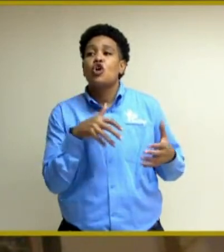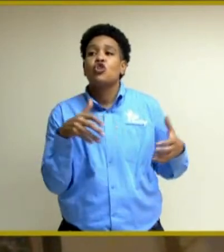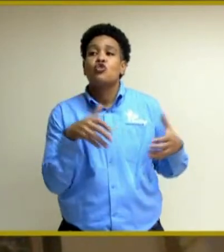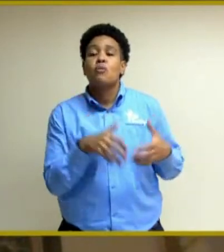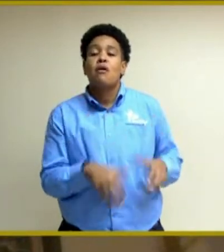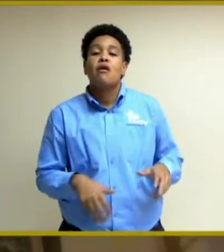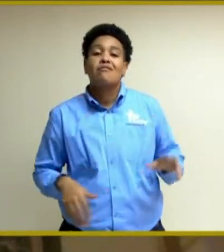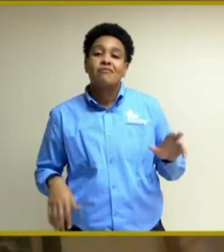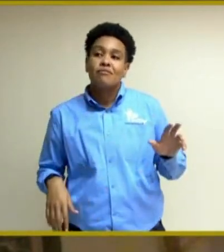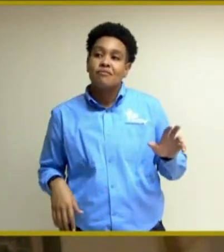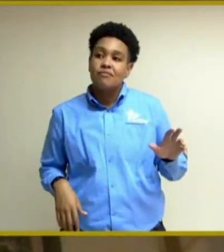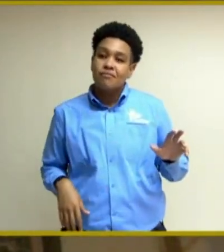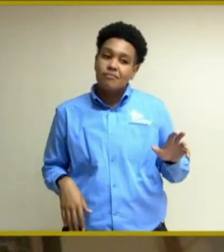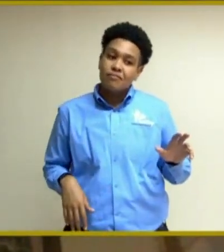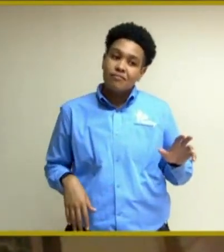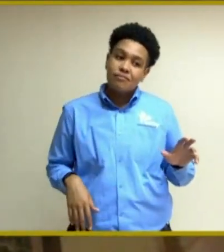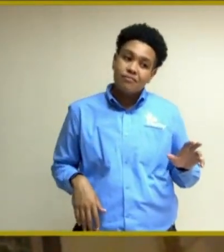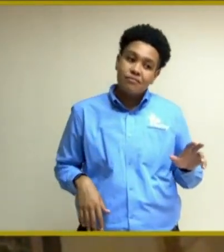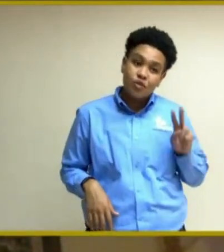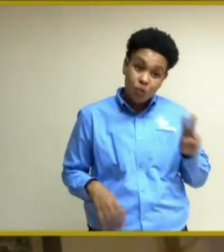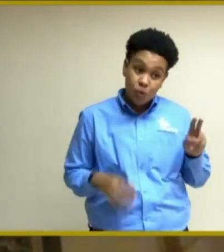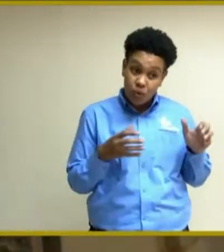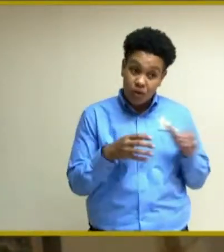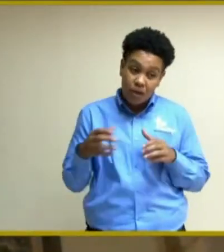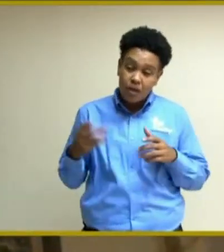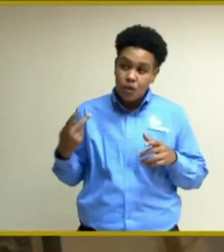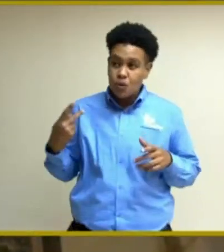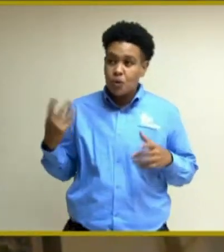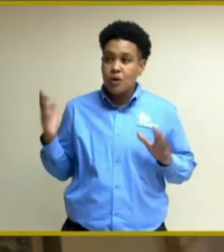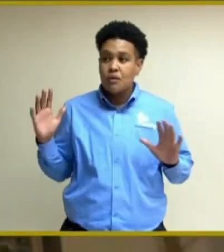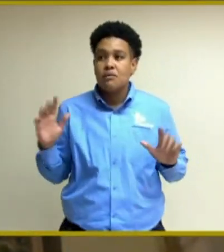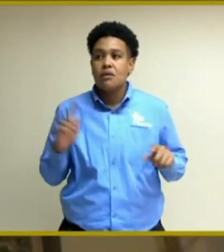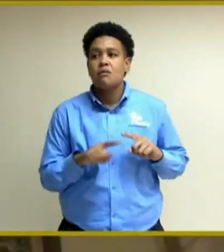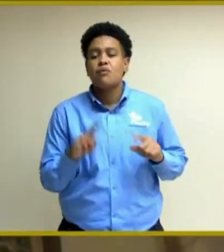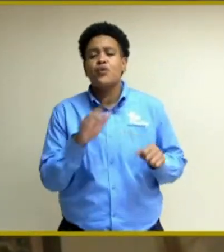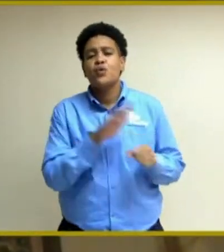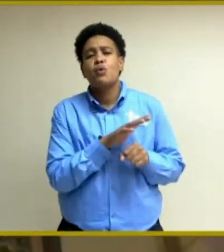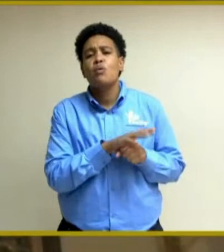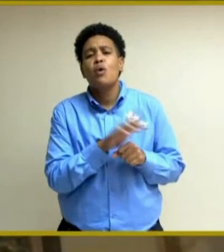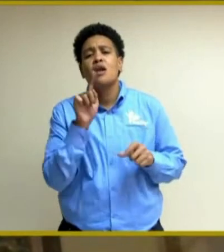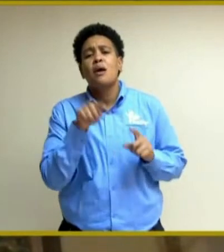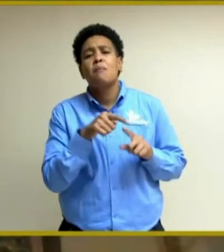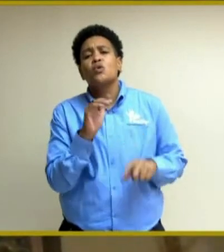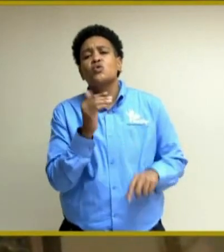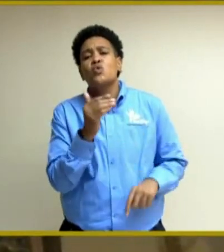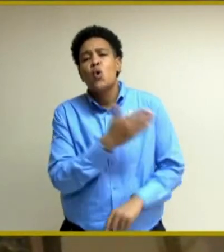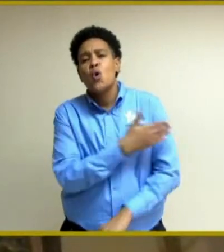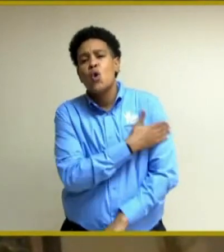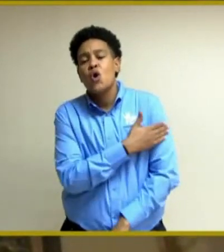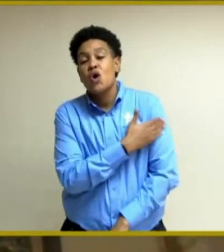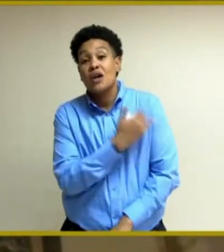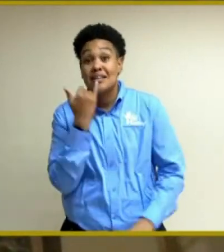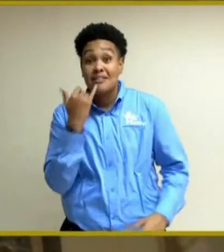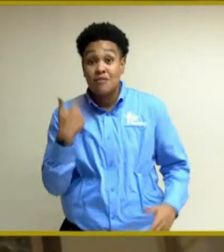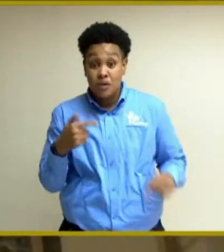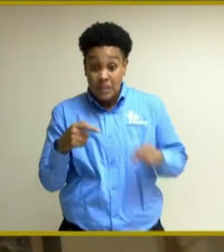2. But I think that it's just to warn them about the soreness. If we take a step back, you